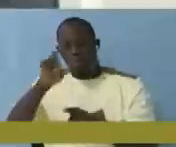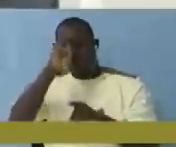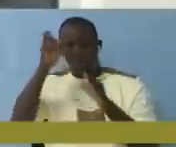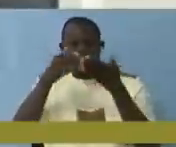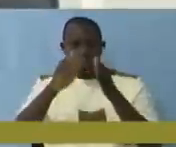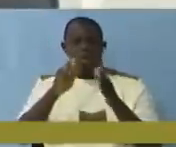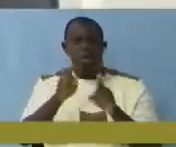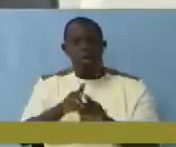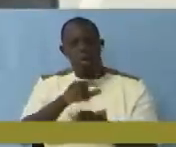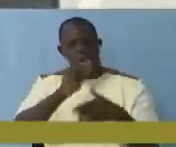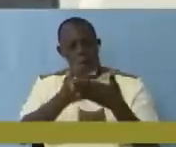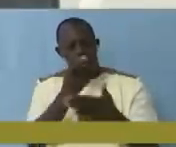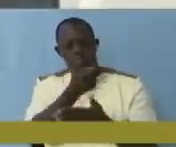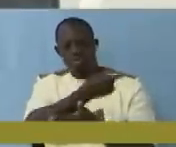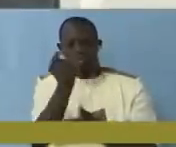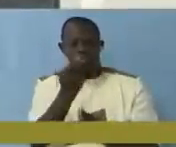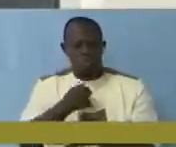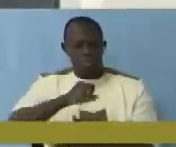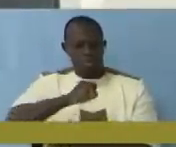or you refusing to tell.